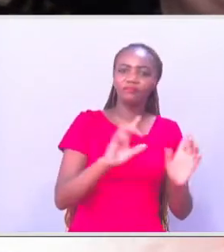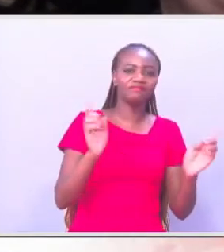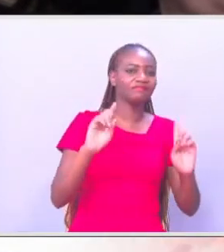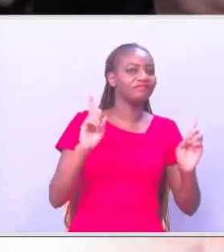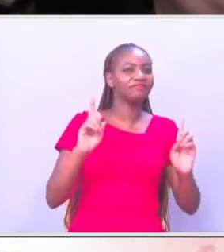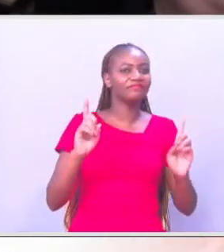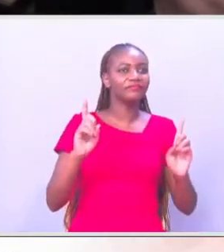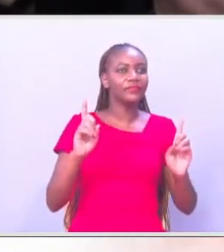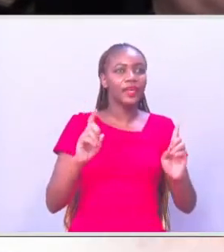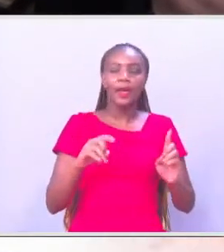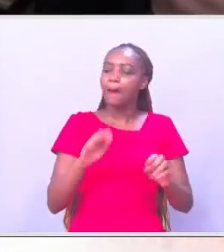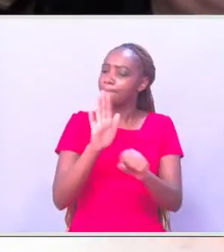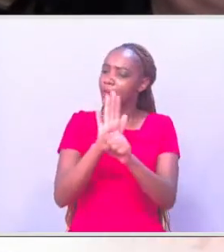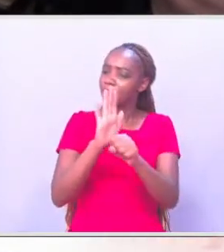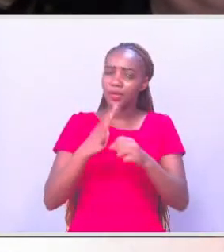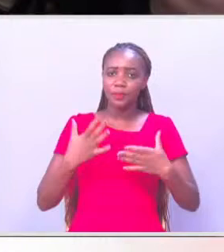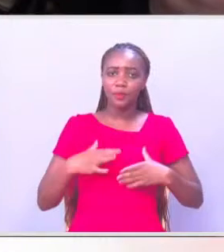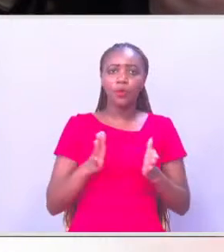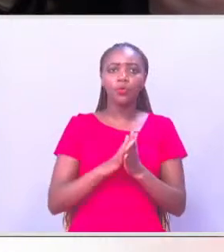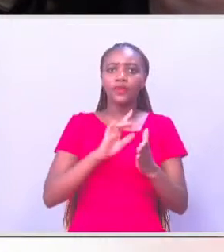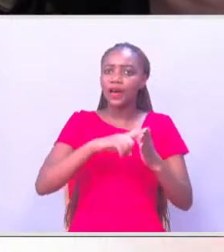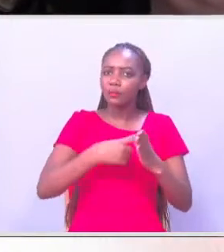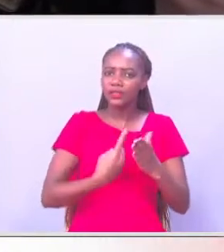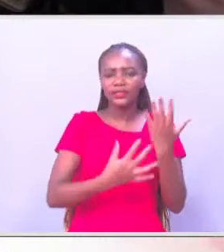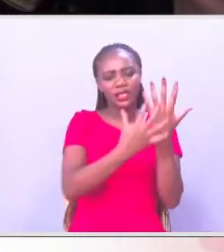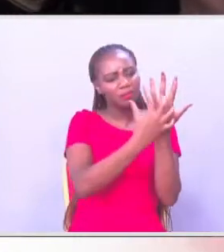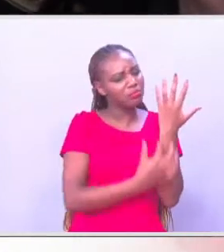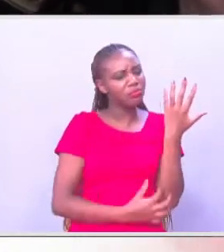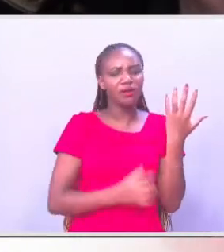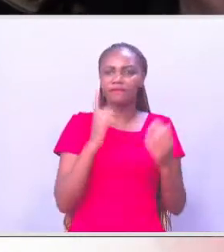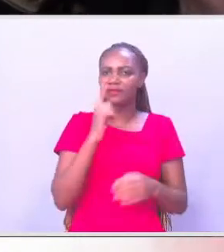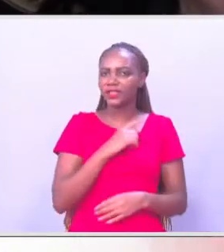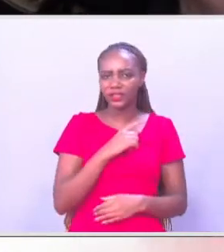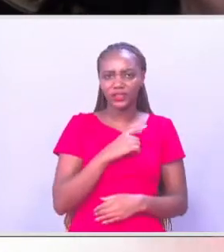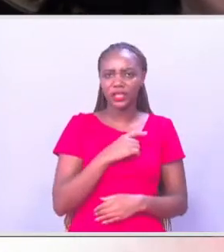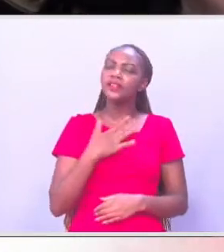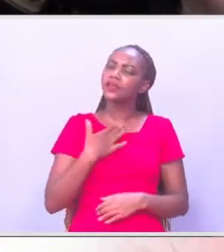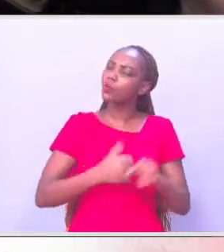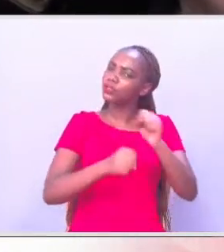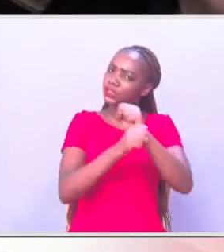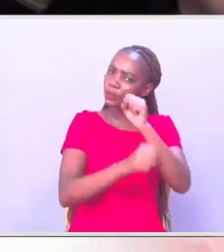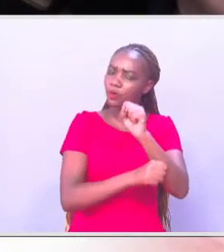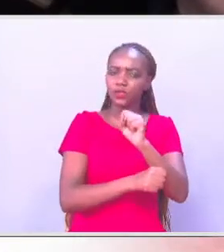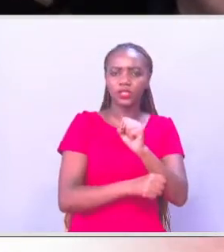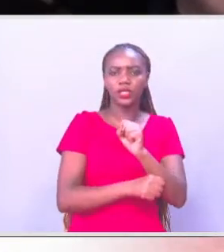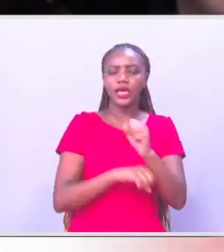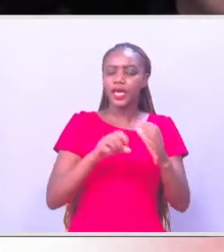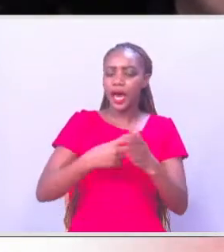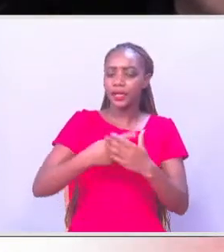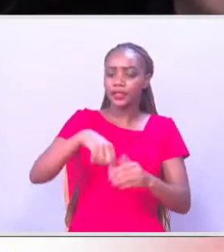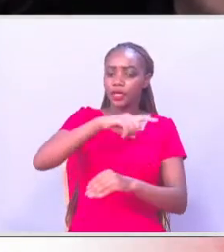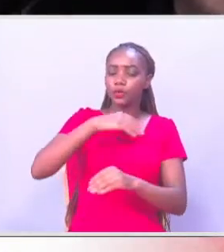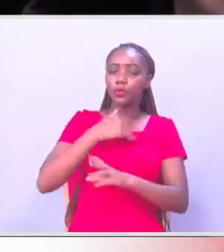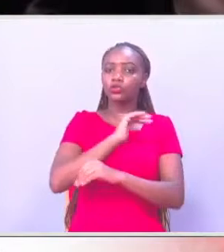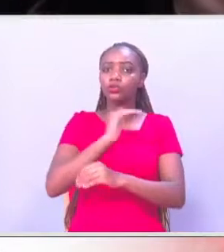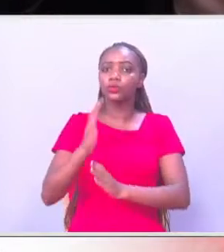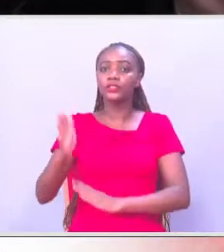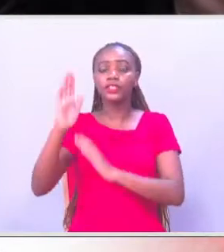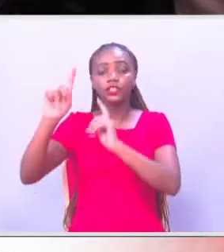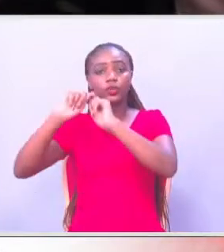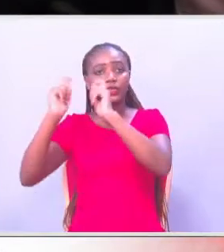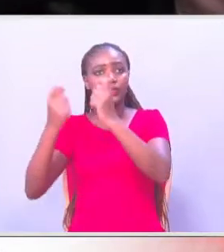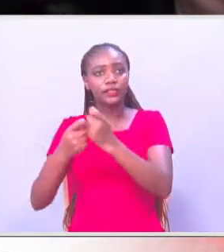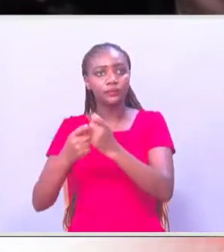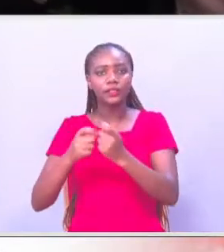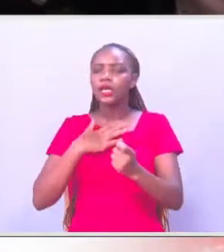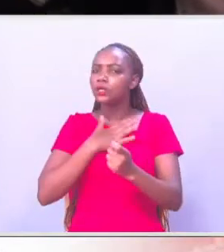money. Majority of people with albinism are poor. They also need to be supported. Yes. And we are calling upon the security apparatus